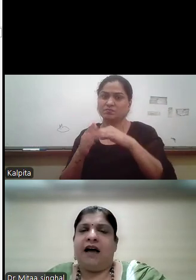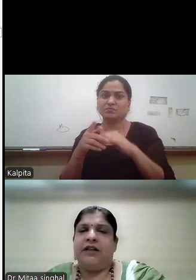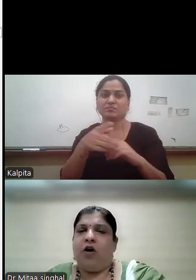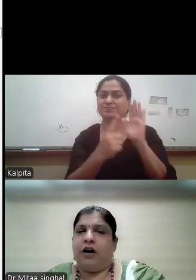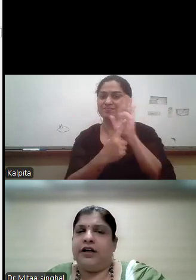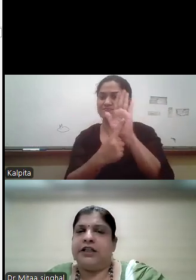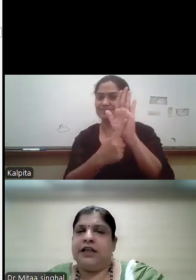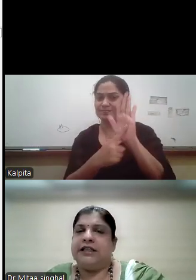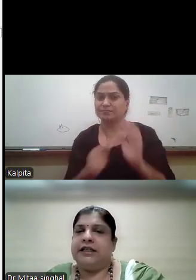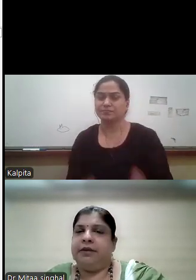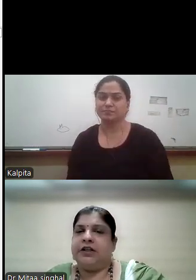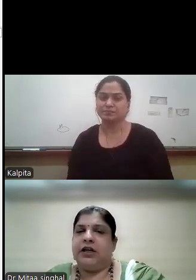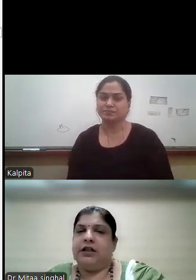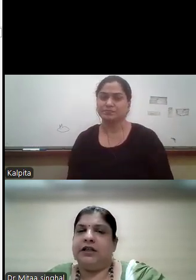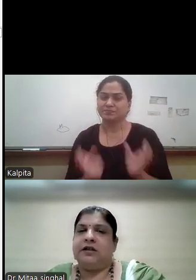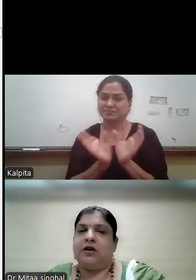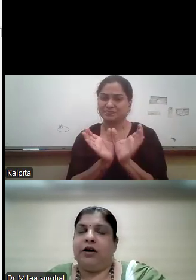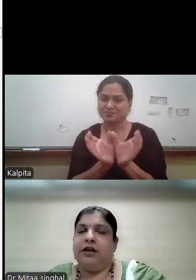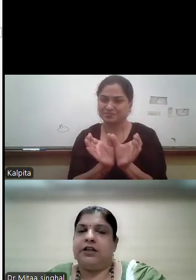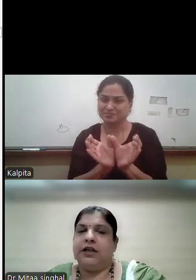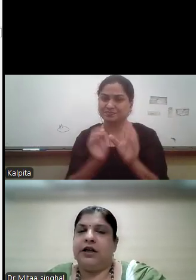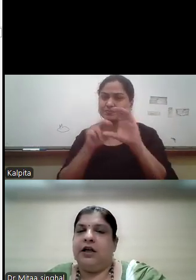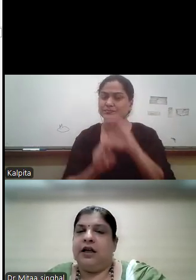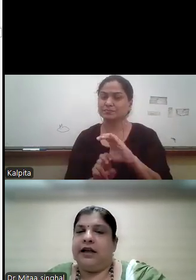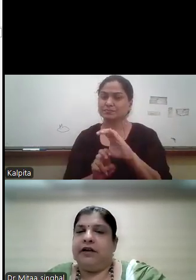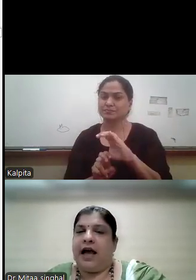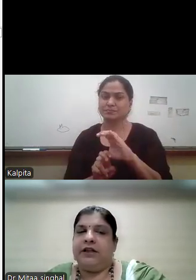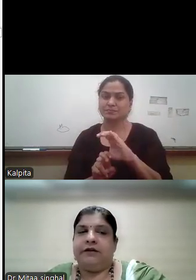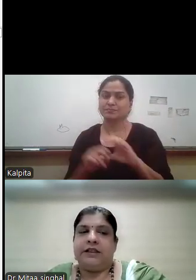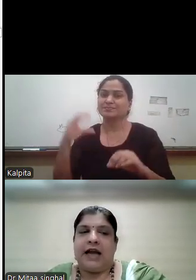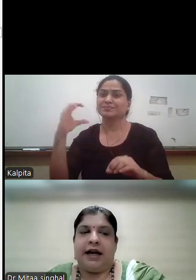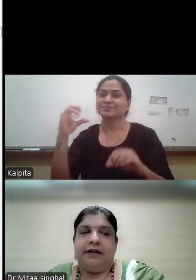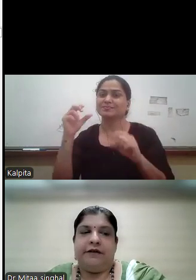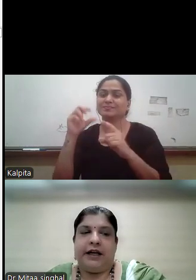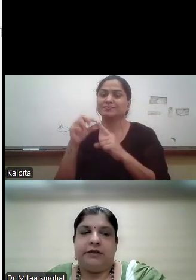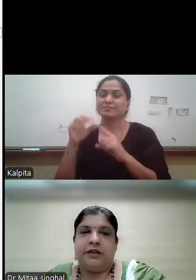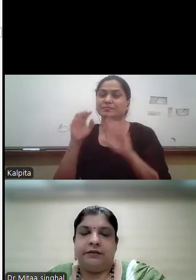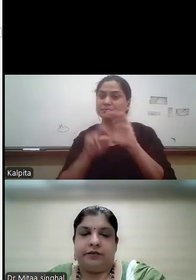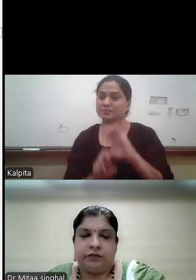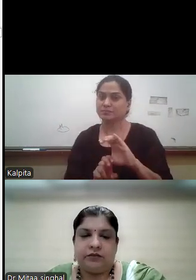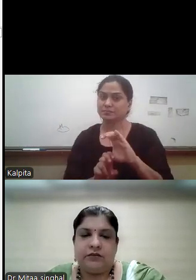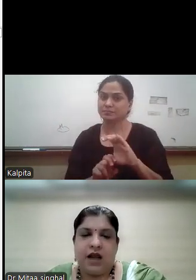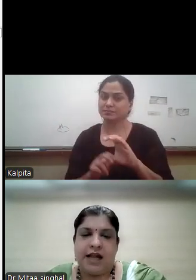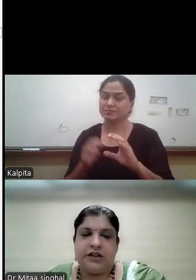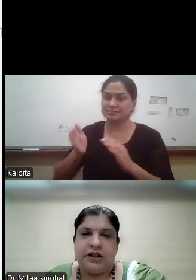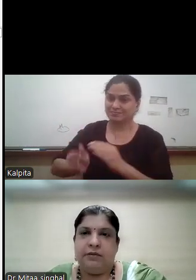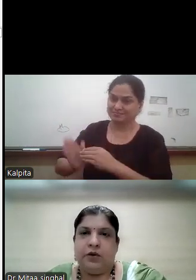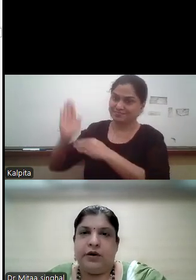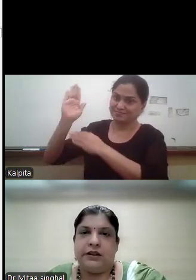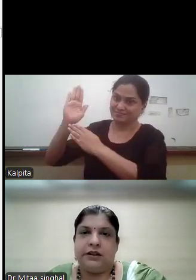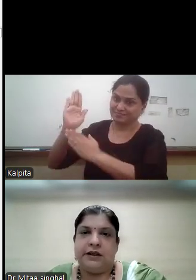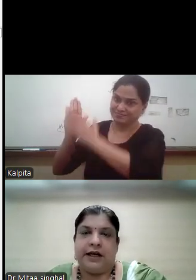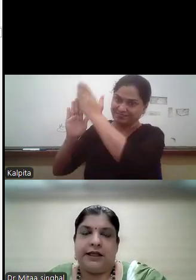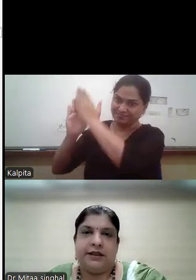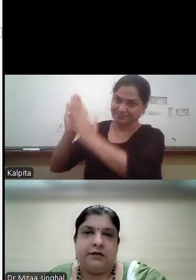Then we have the corner chair, CP chair. This is the corner chair. Then we have different standing frames. I'll share